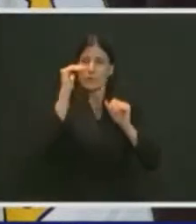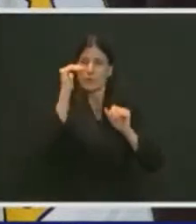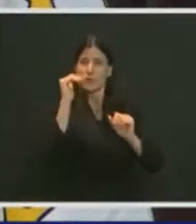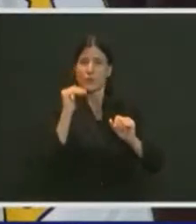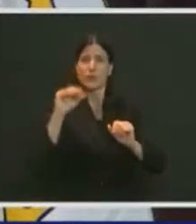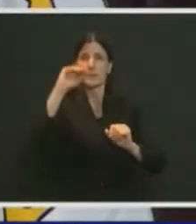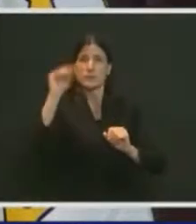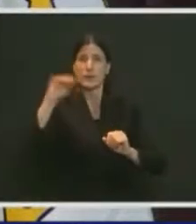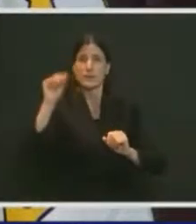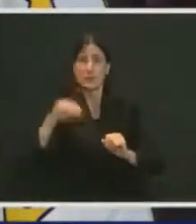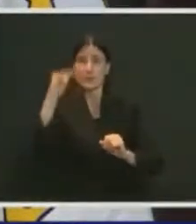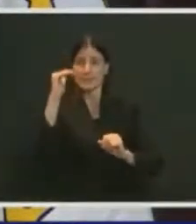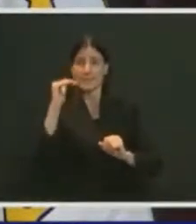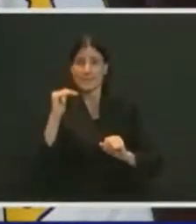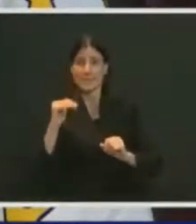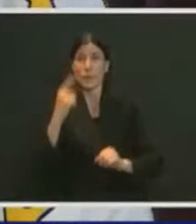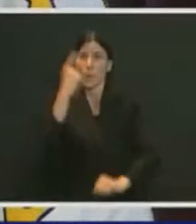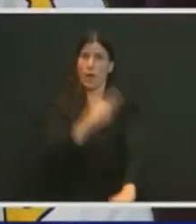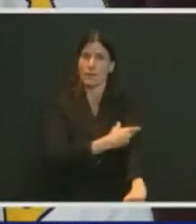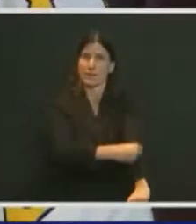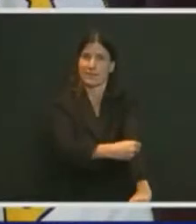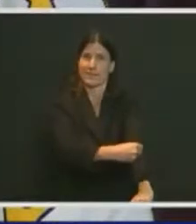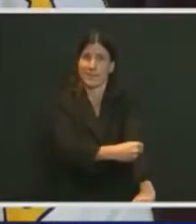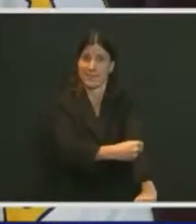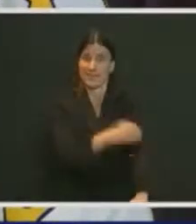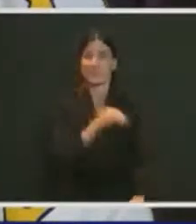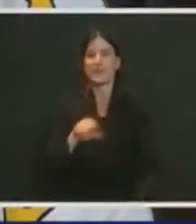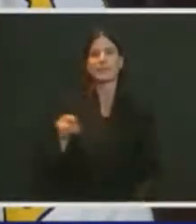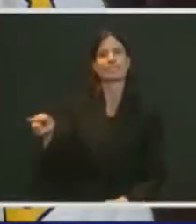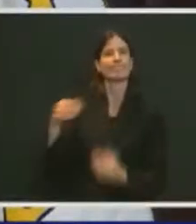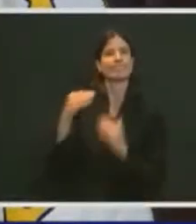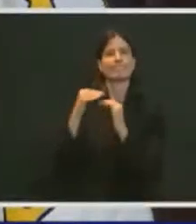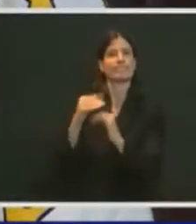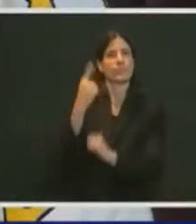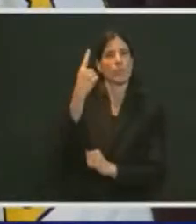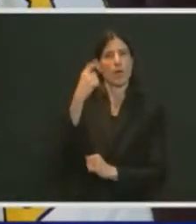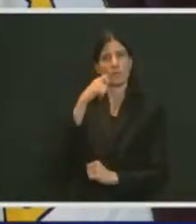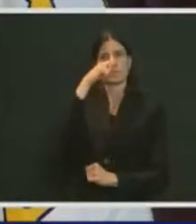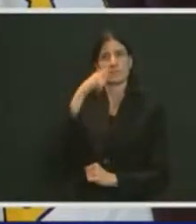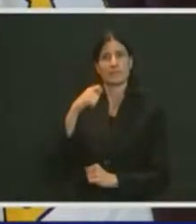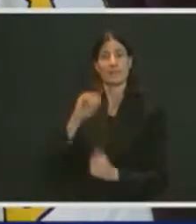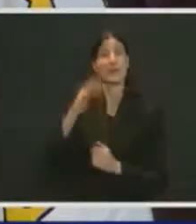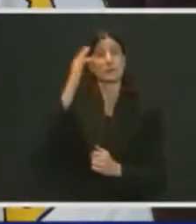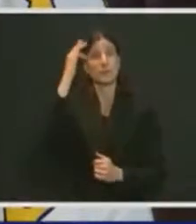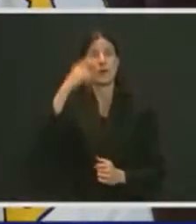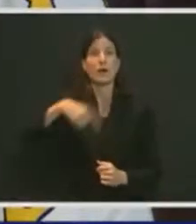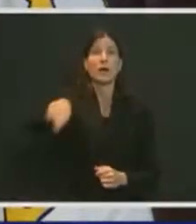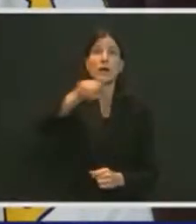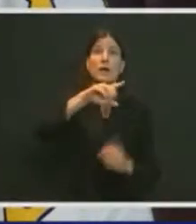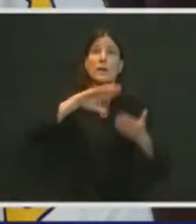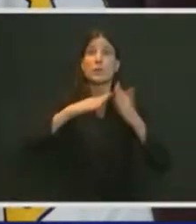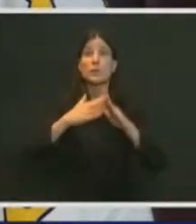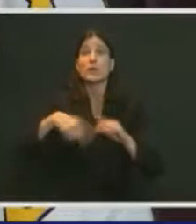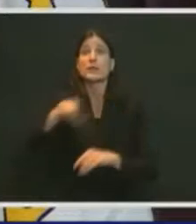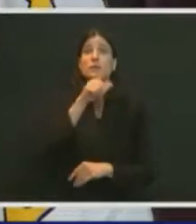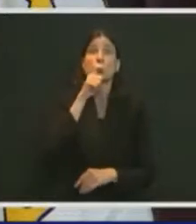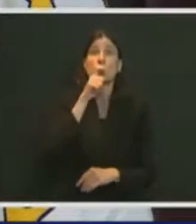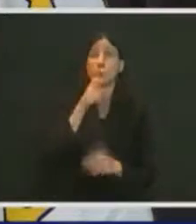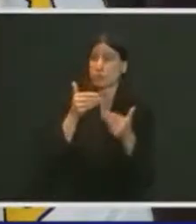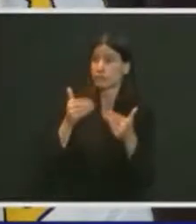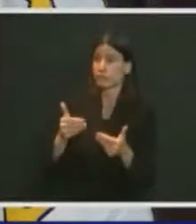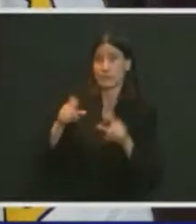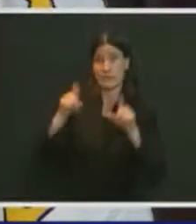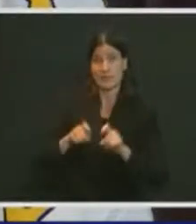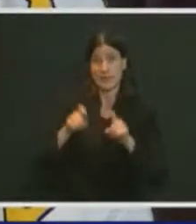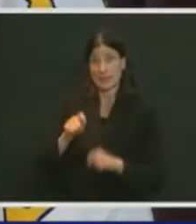incredibly important piece of information. That's why we have been saying for weeks that no matter what your